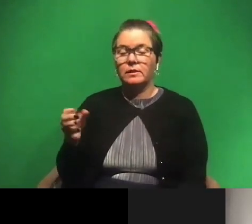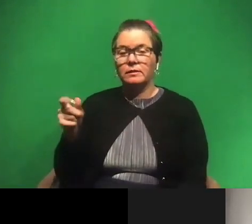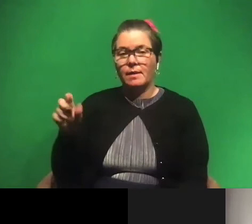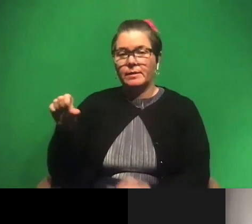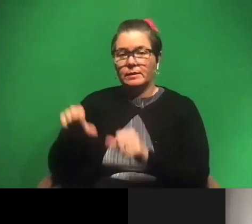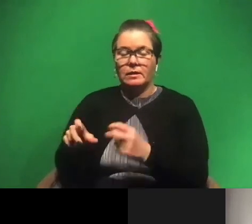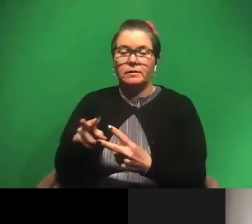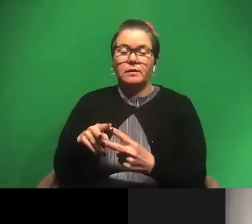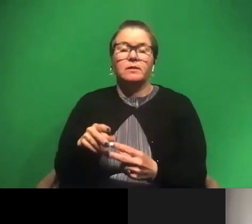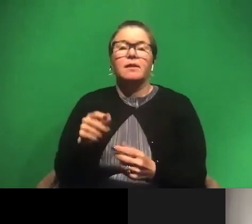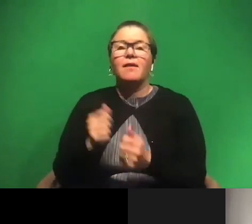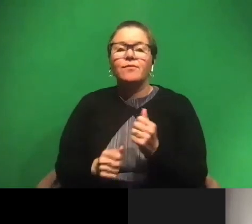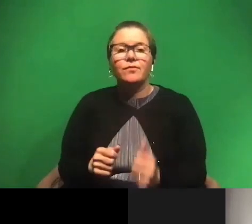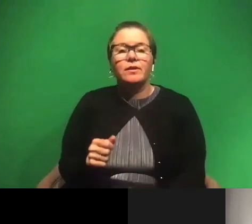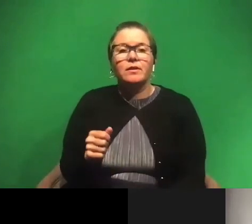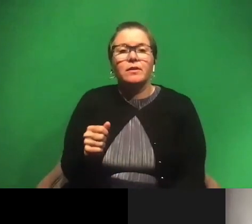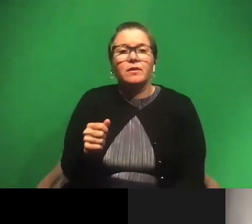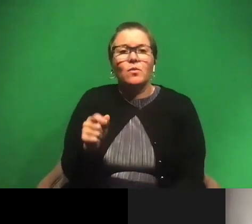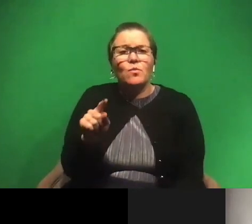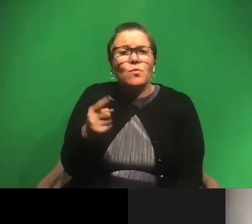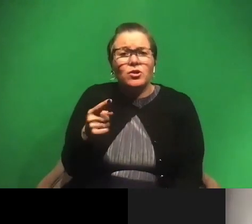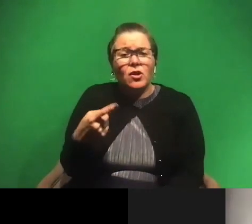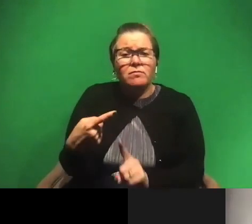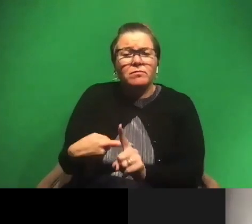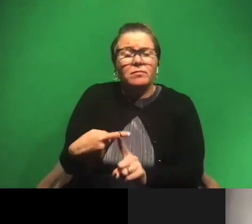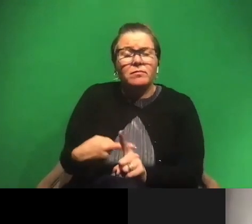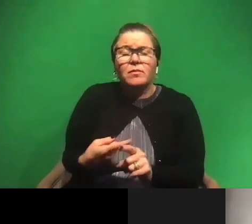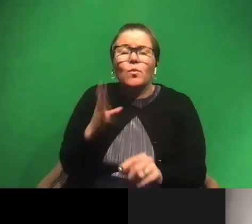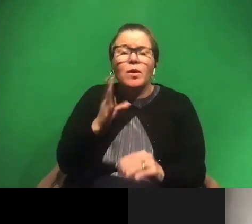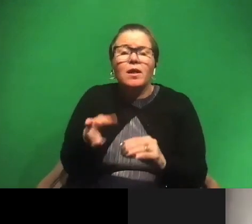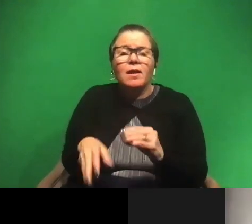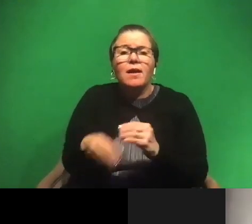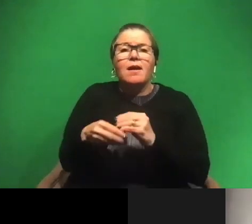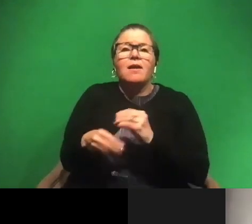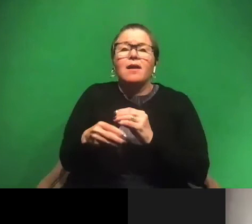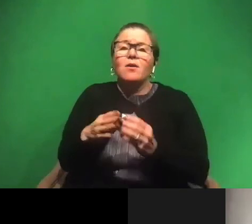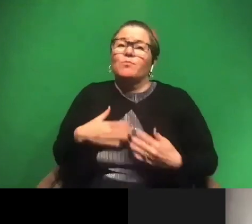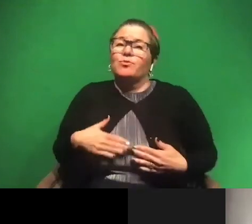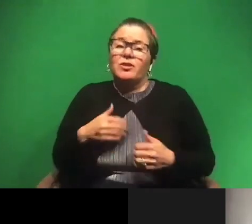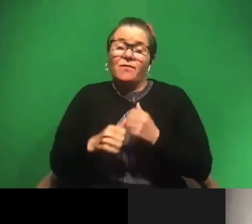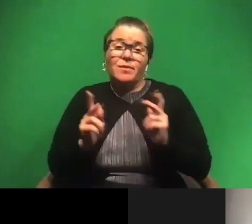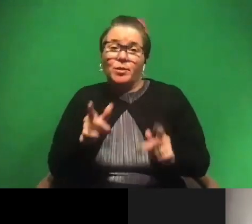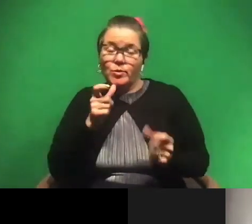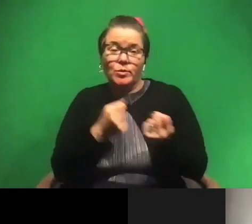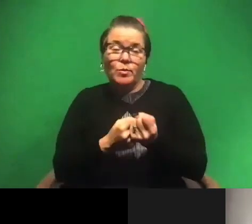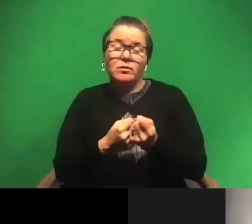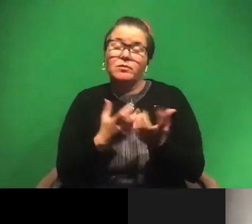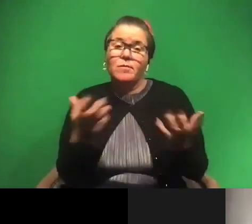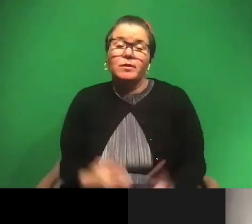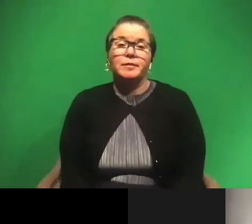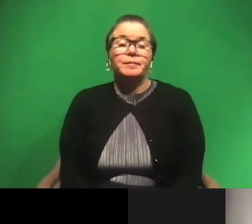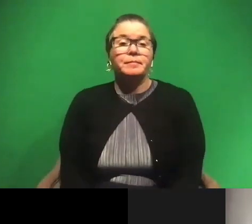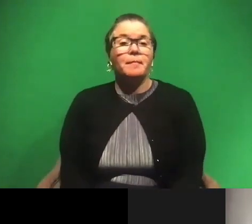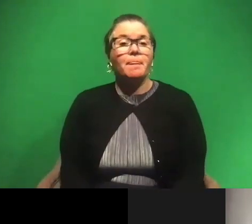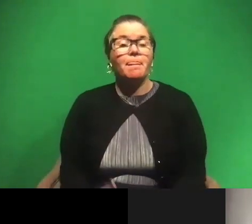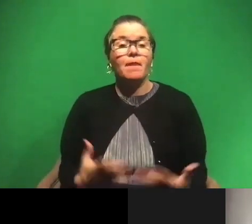patreon.com/SkypeAScientist. Every like $1 a month person adds up, and we appreciate every single person who supports us so much. So that's